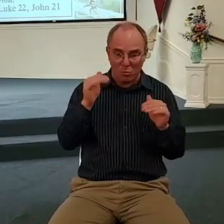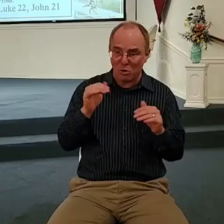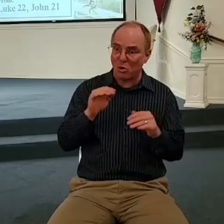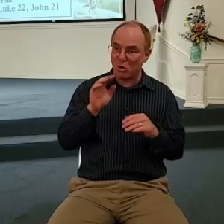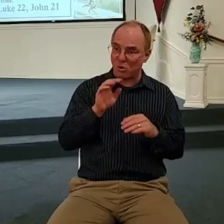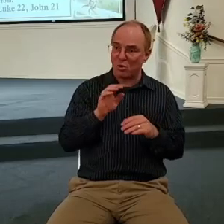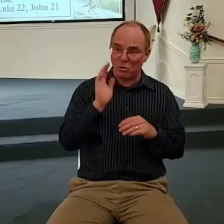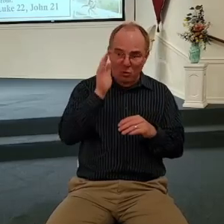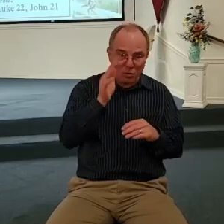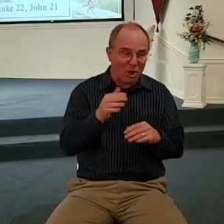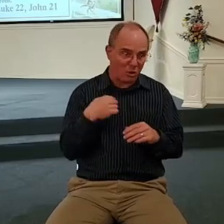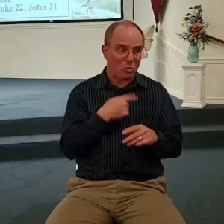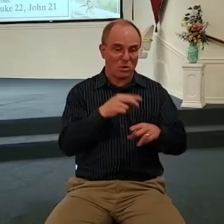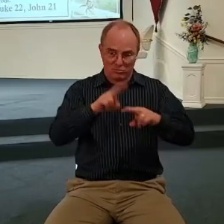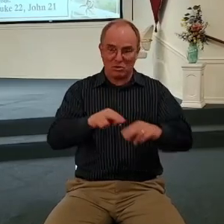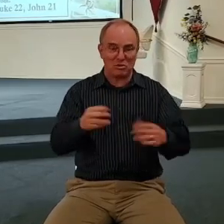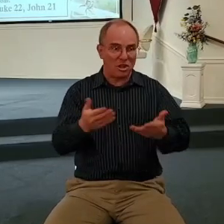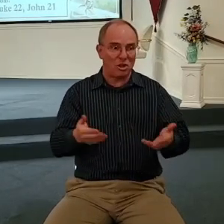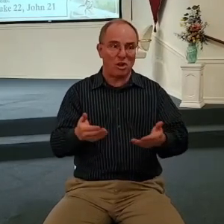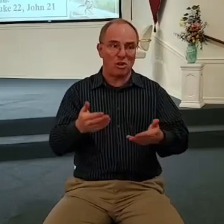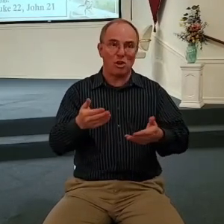glorifying him, serving him.